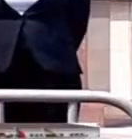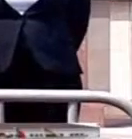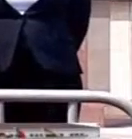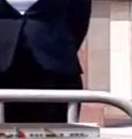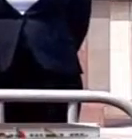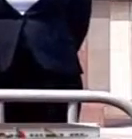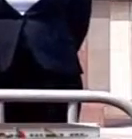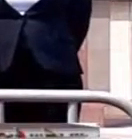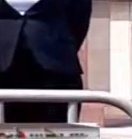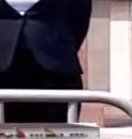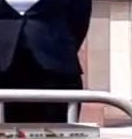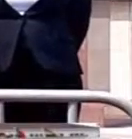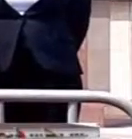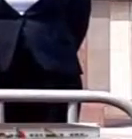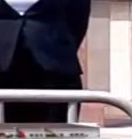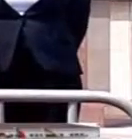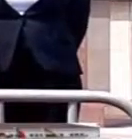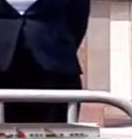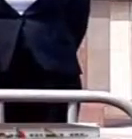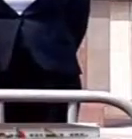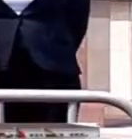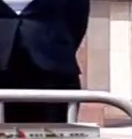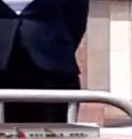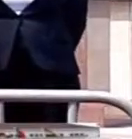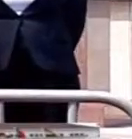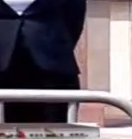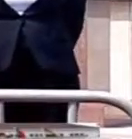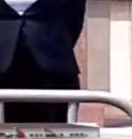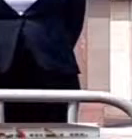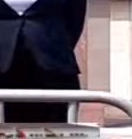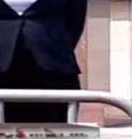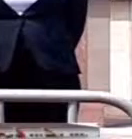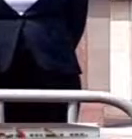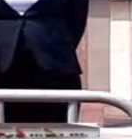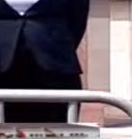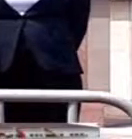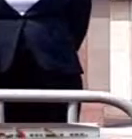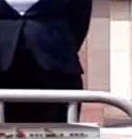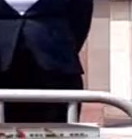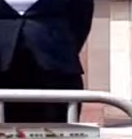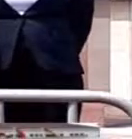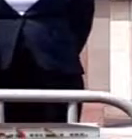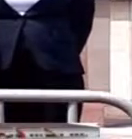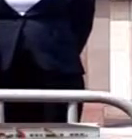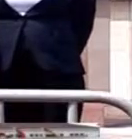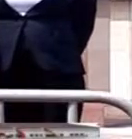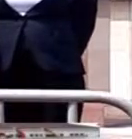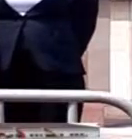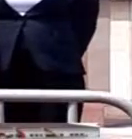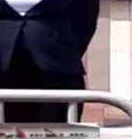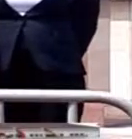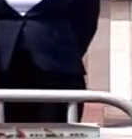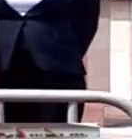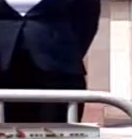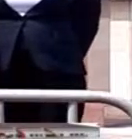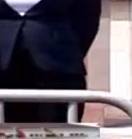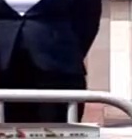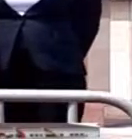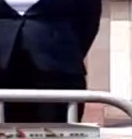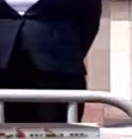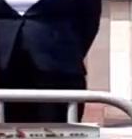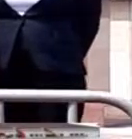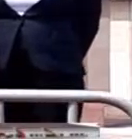pink sheet to back saying, and to make an argument that when you deal with the lack of signatures, the